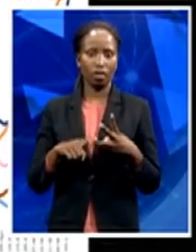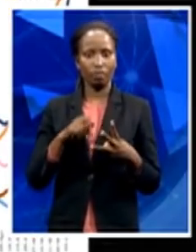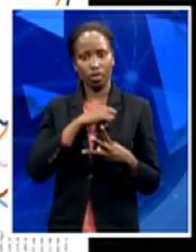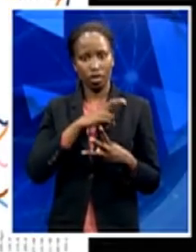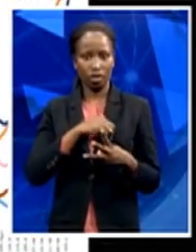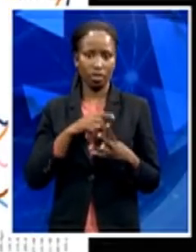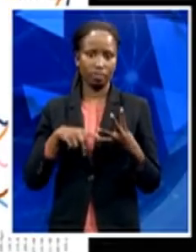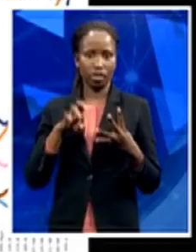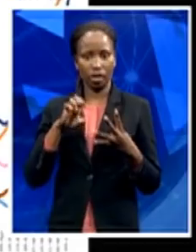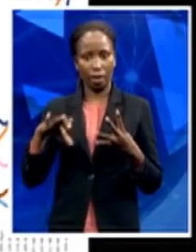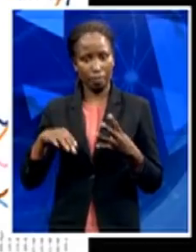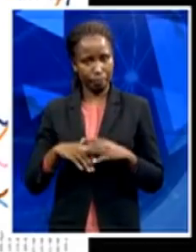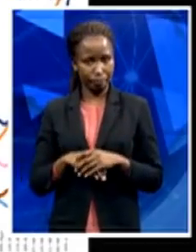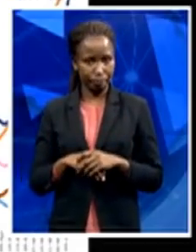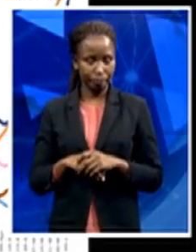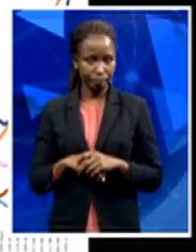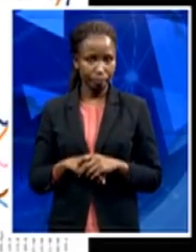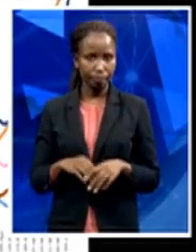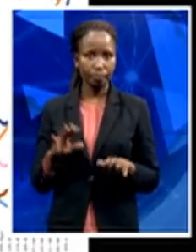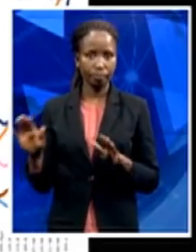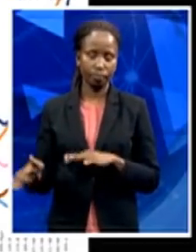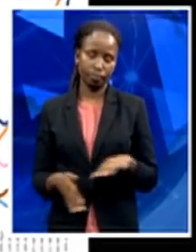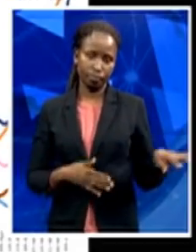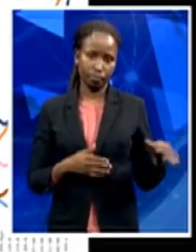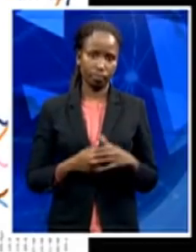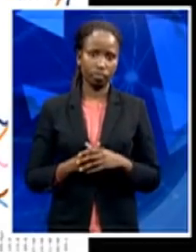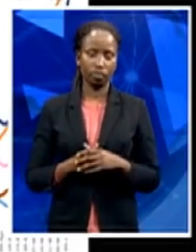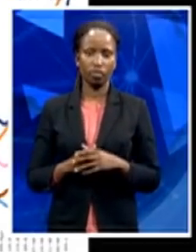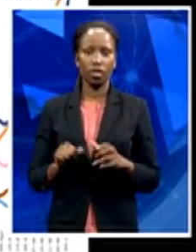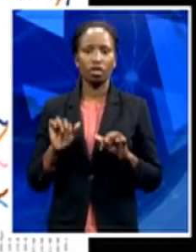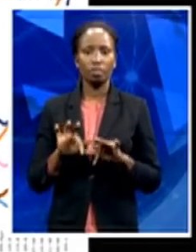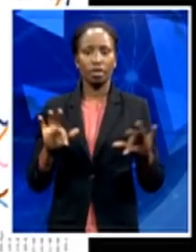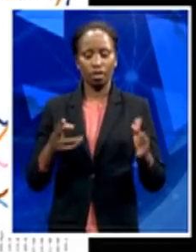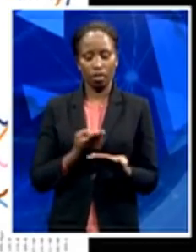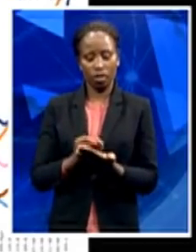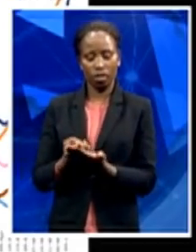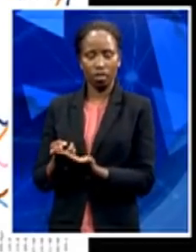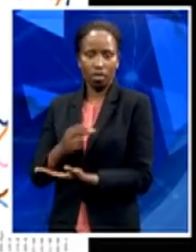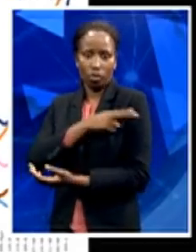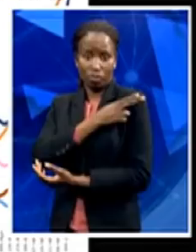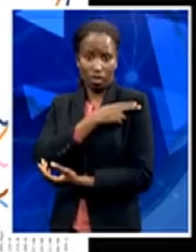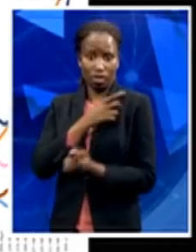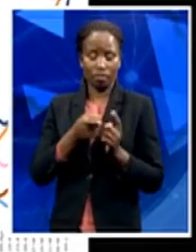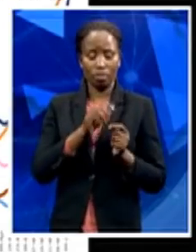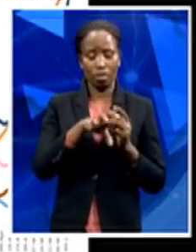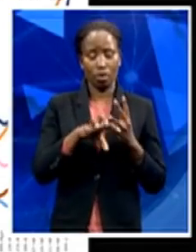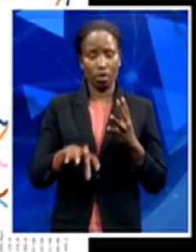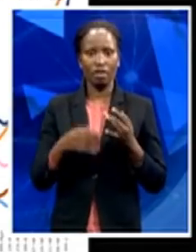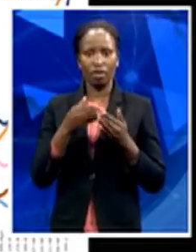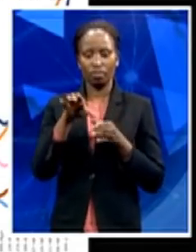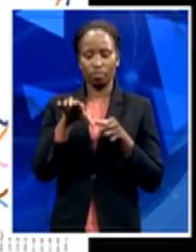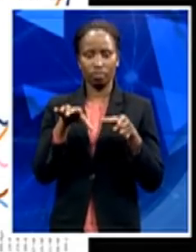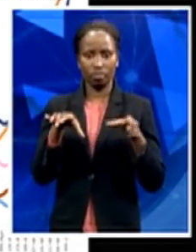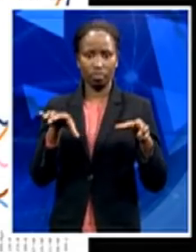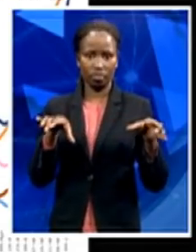Then if you look at the hospitalization trends by province, we have divided them into high-burdened provinces and lower-burdened